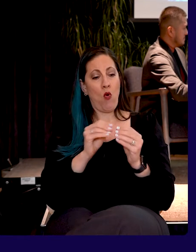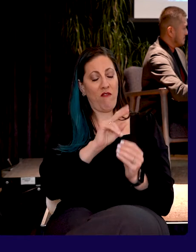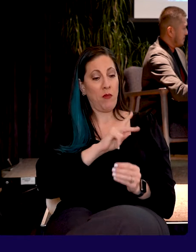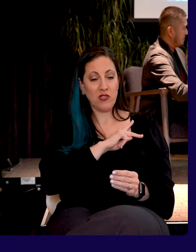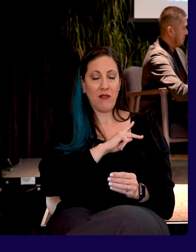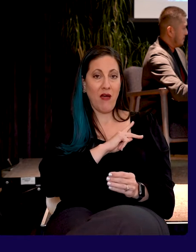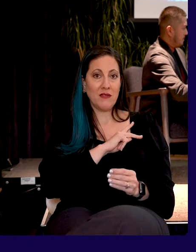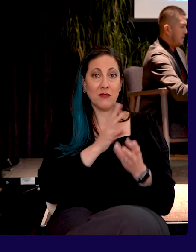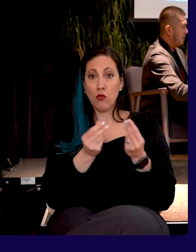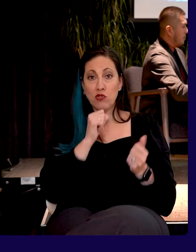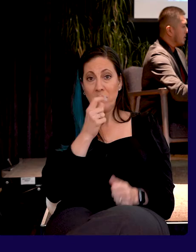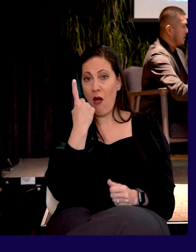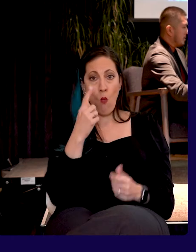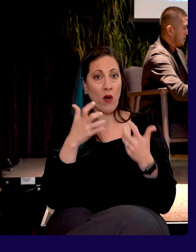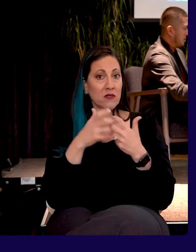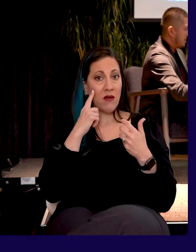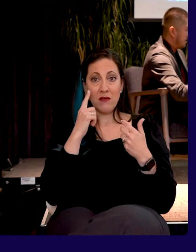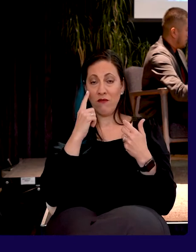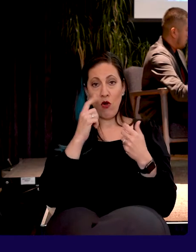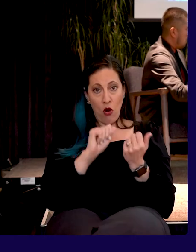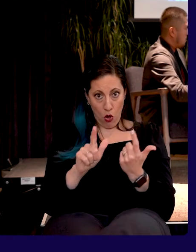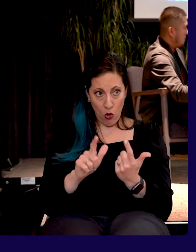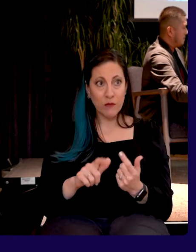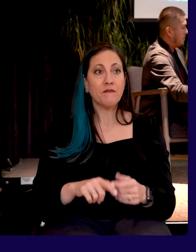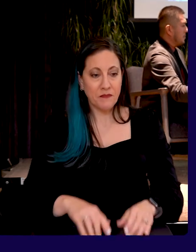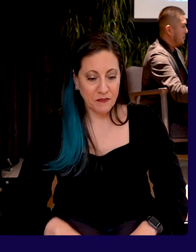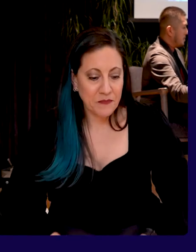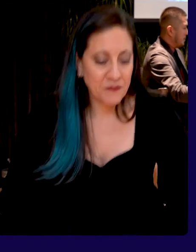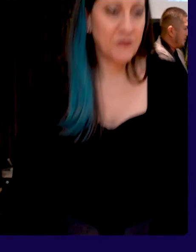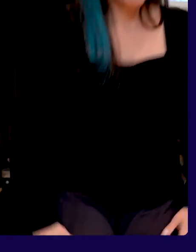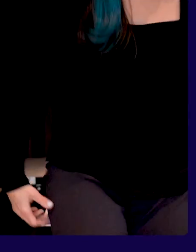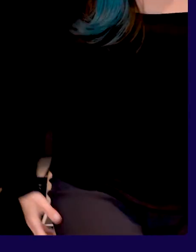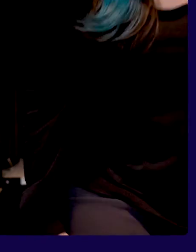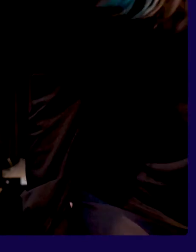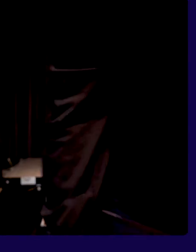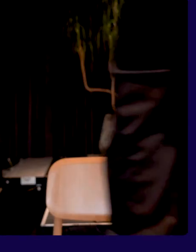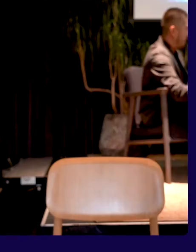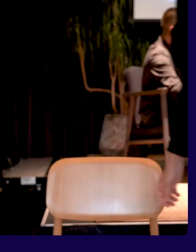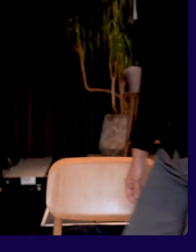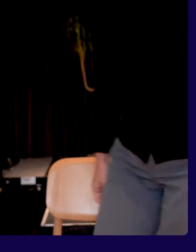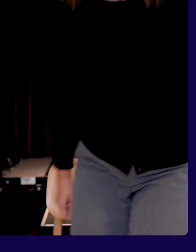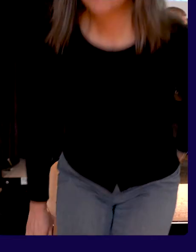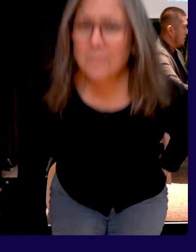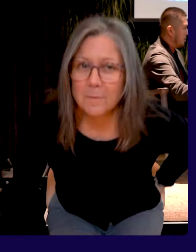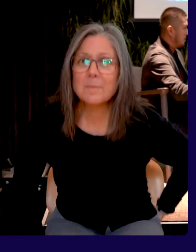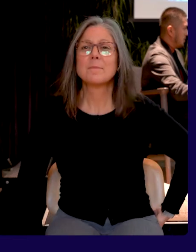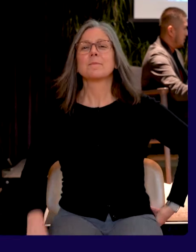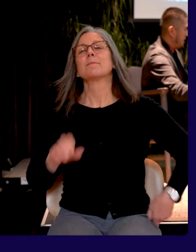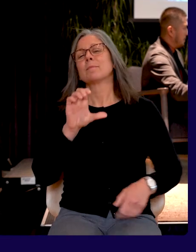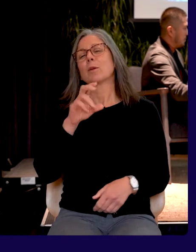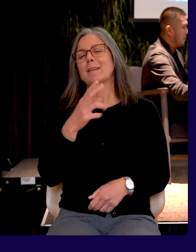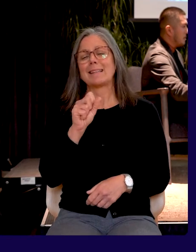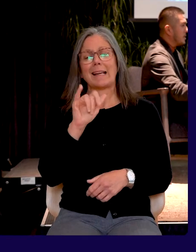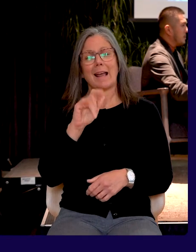it's not one size fits all. Yeah, and from talking to Christina, they have a whole department of dozens of people involved in